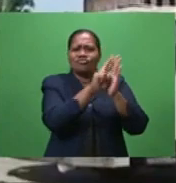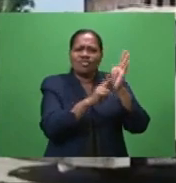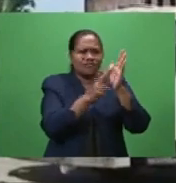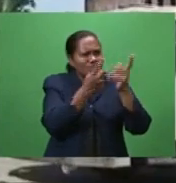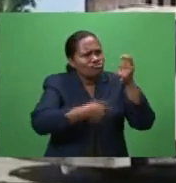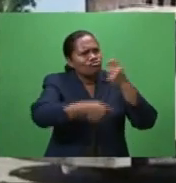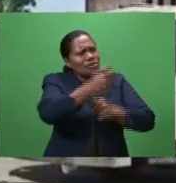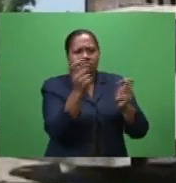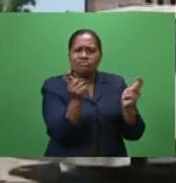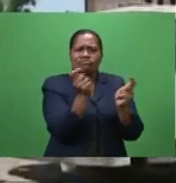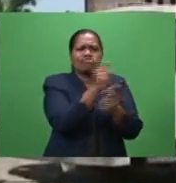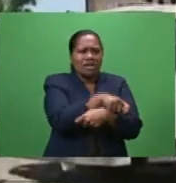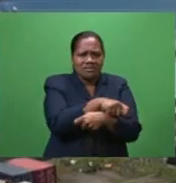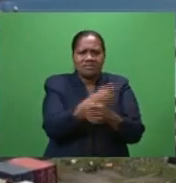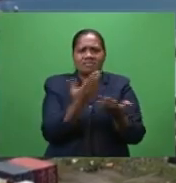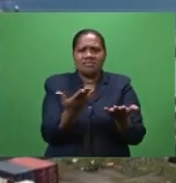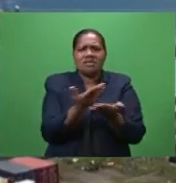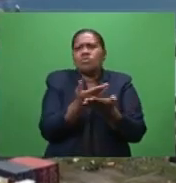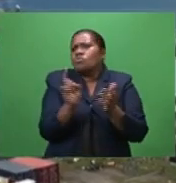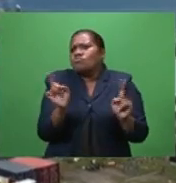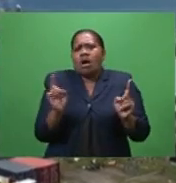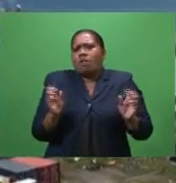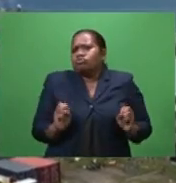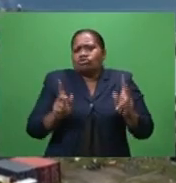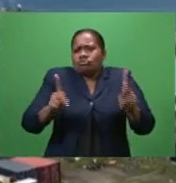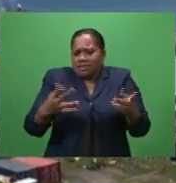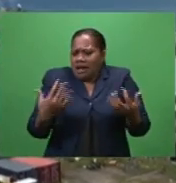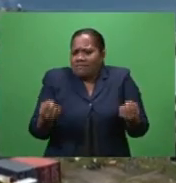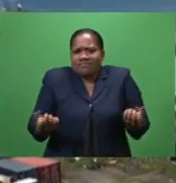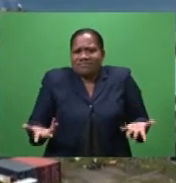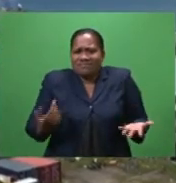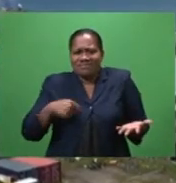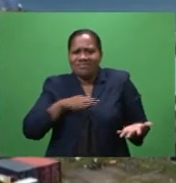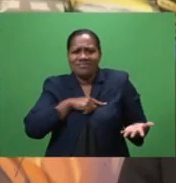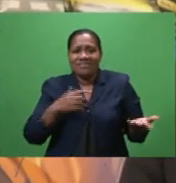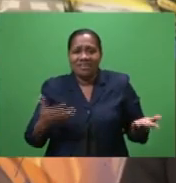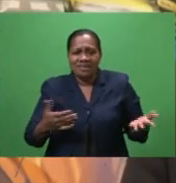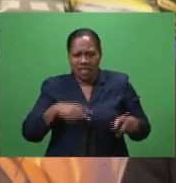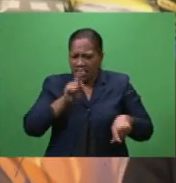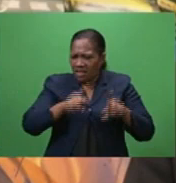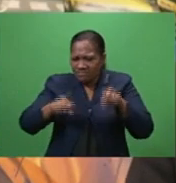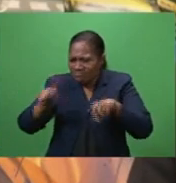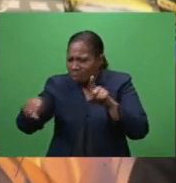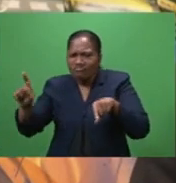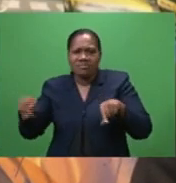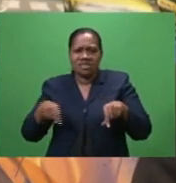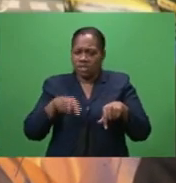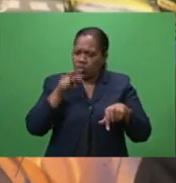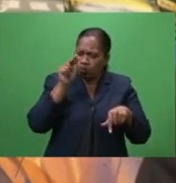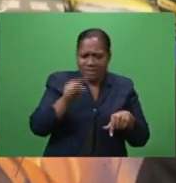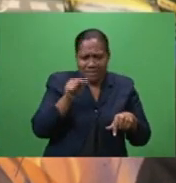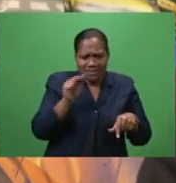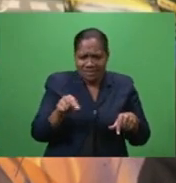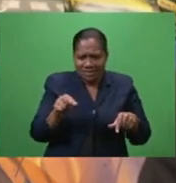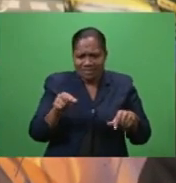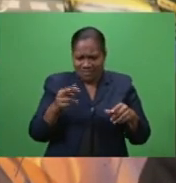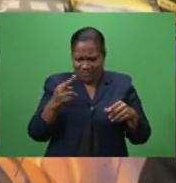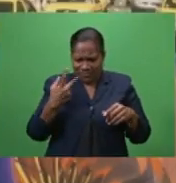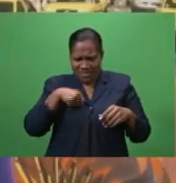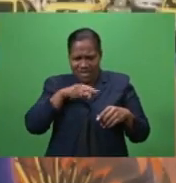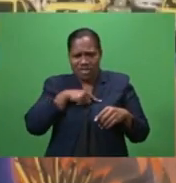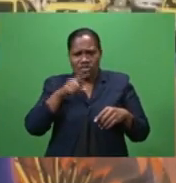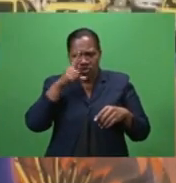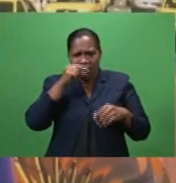what opportunities are going to be availed of us, and the diversification that's required for us to take us back to where we